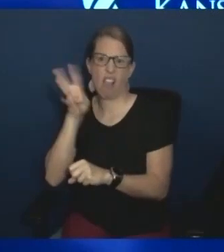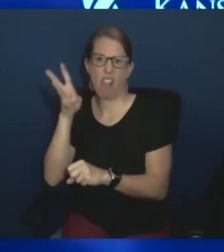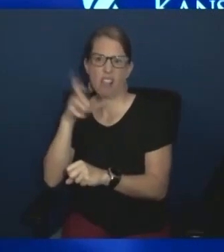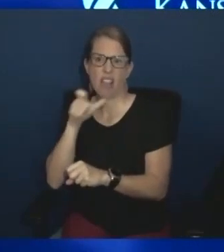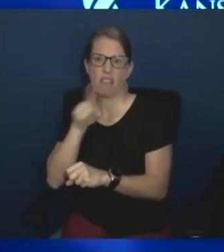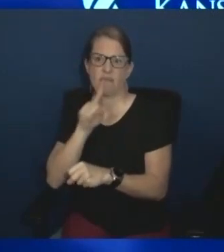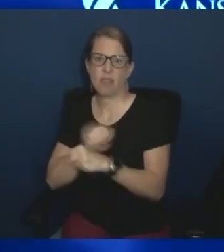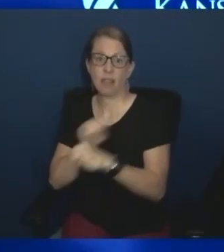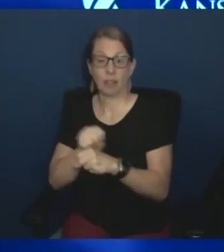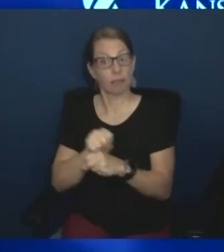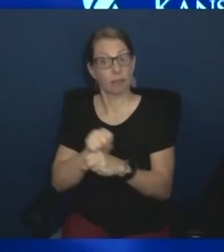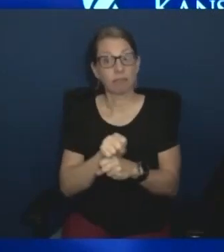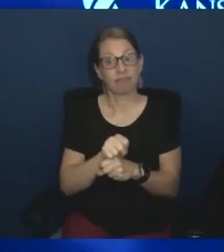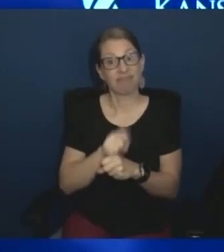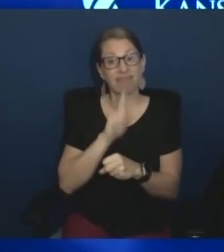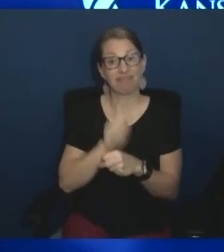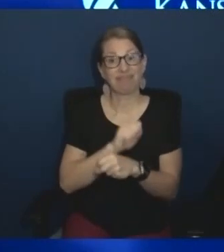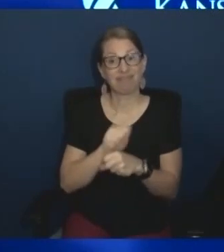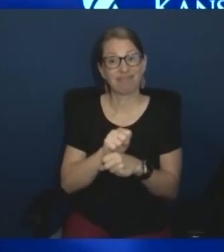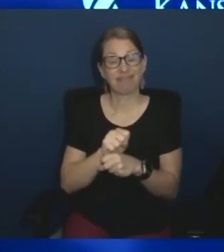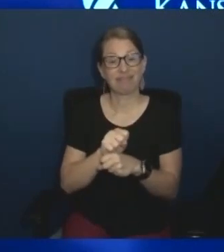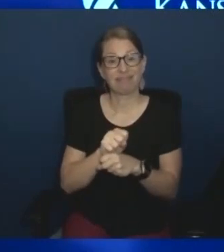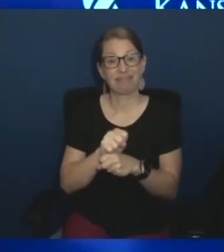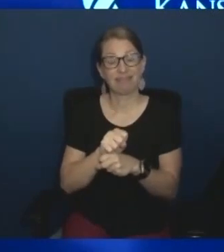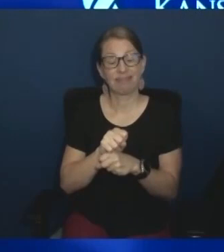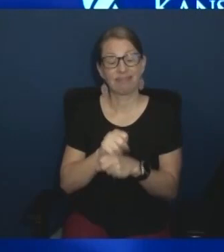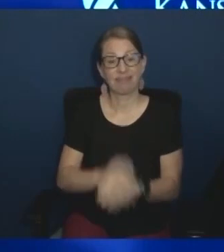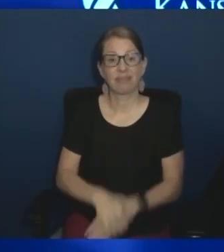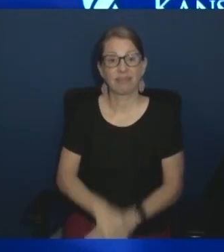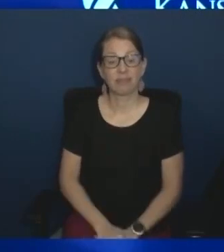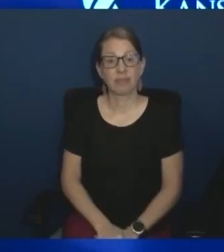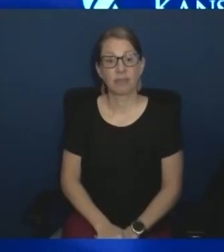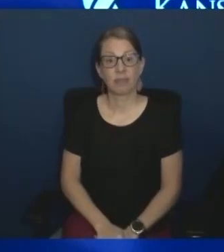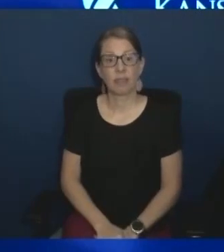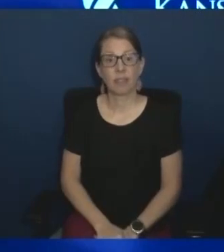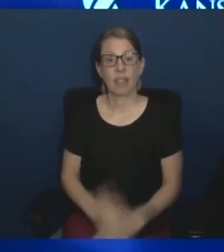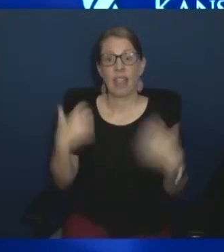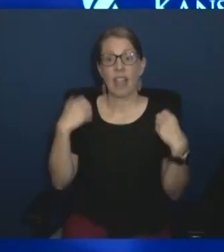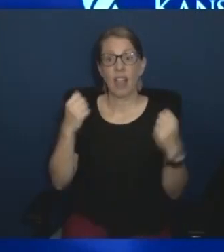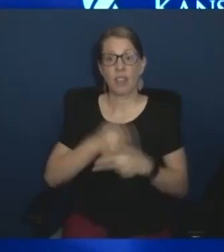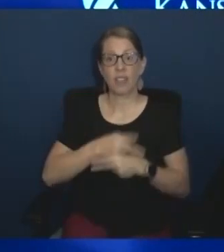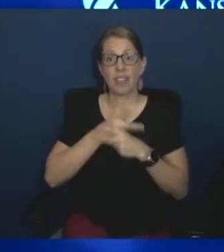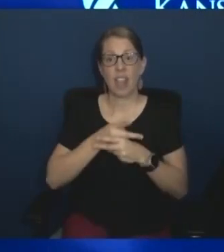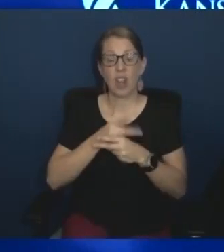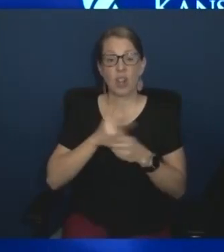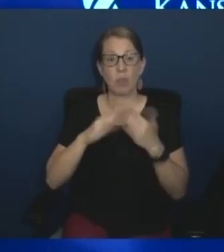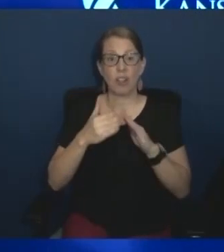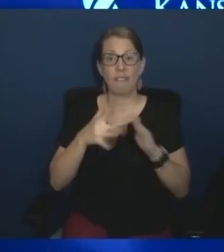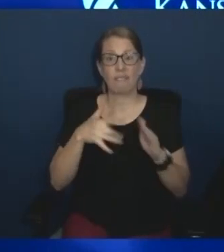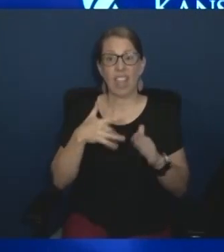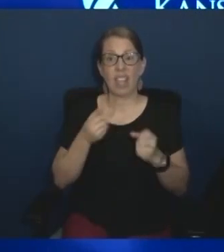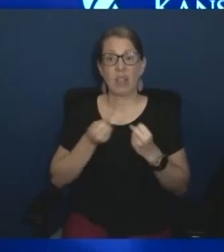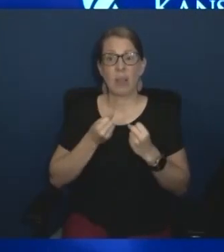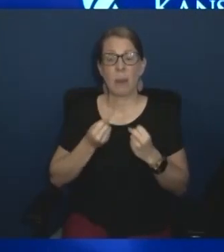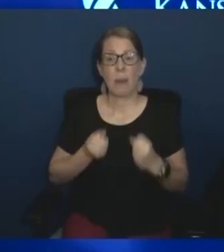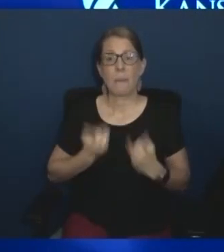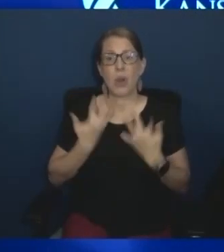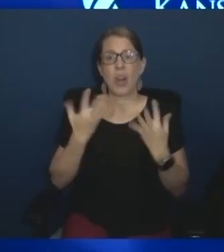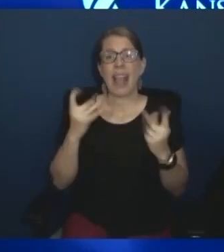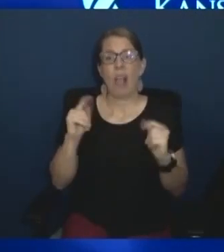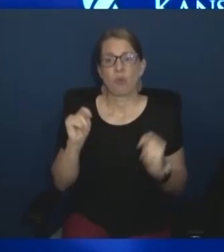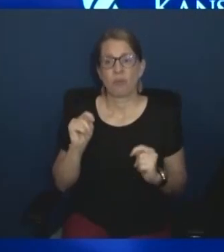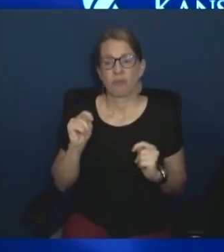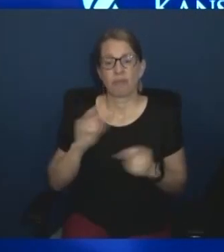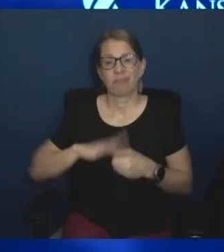does exist. And I do feel like a lot of the healthcare community is feeling the burnout and feeling the pressure because people don't think